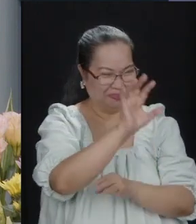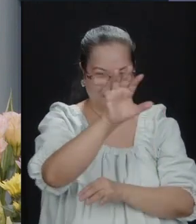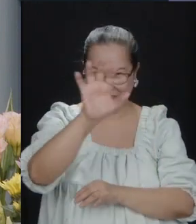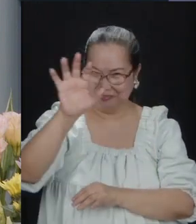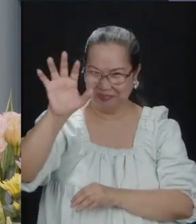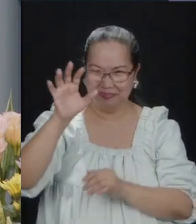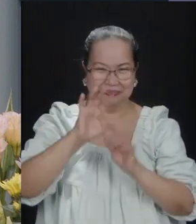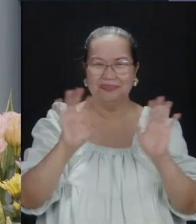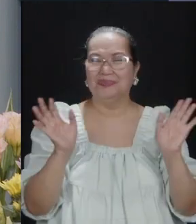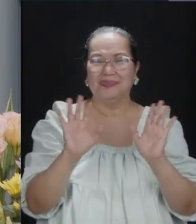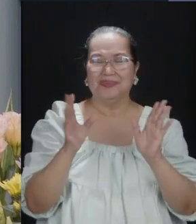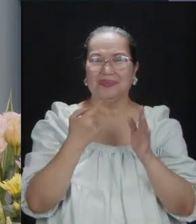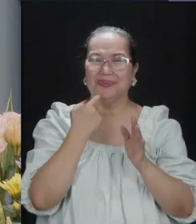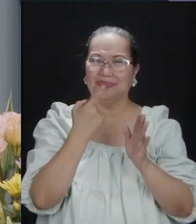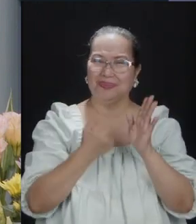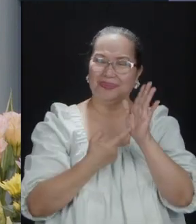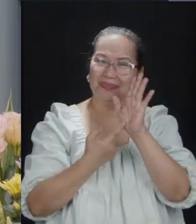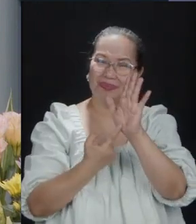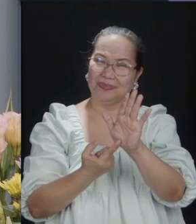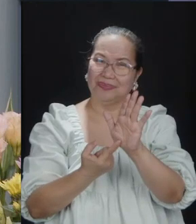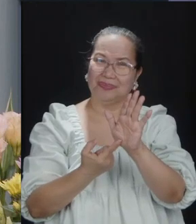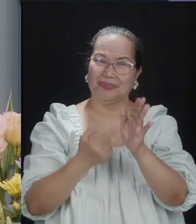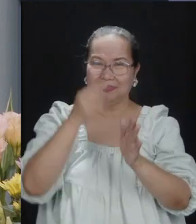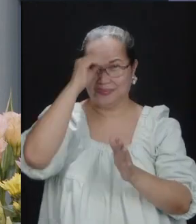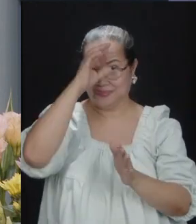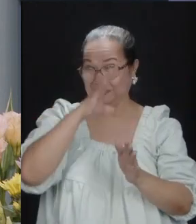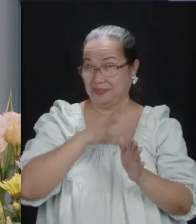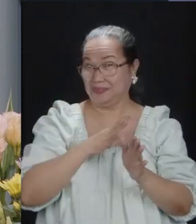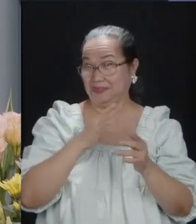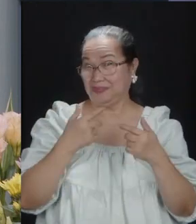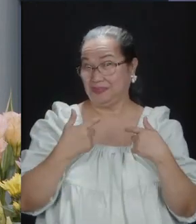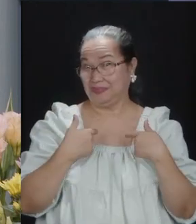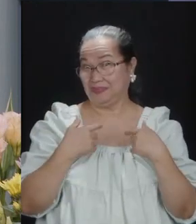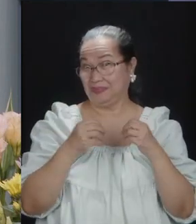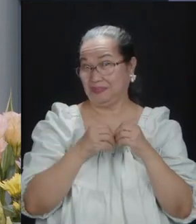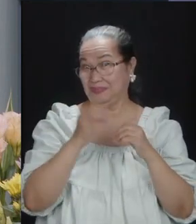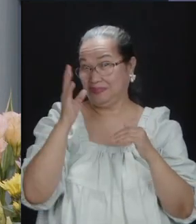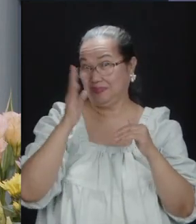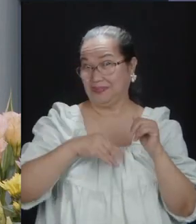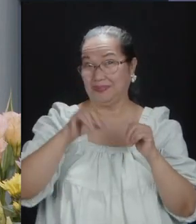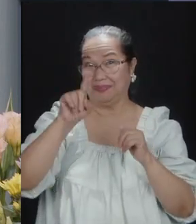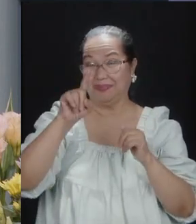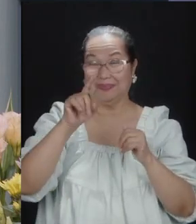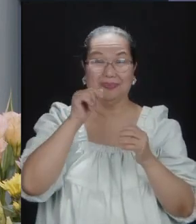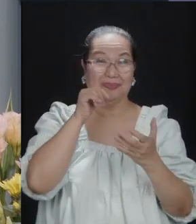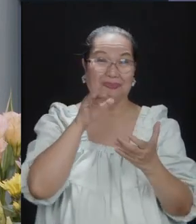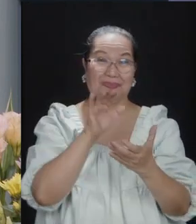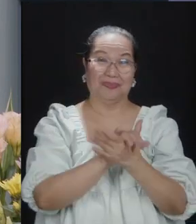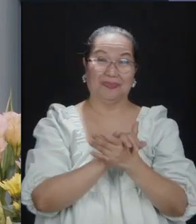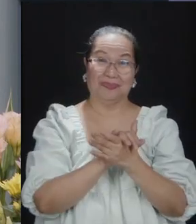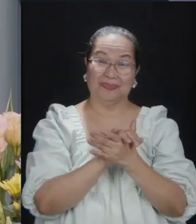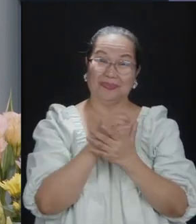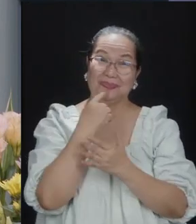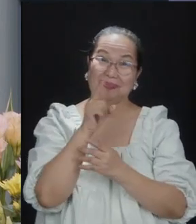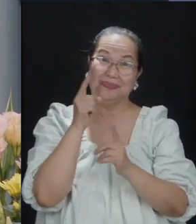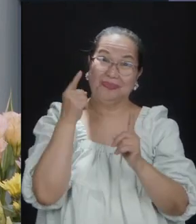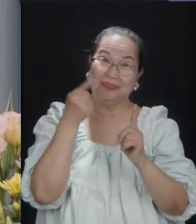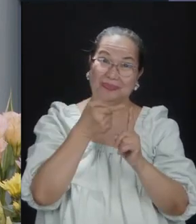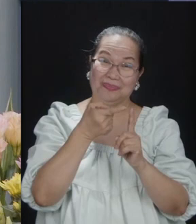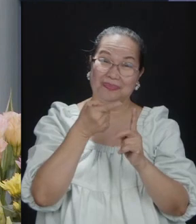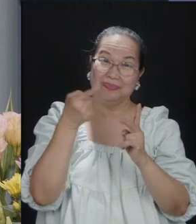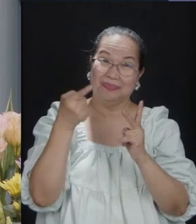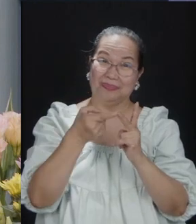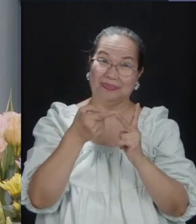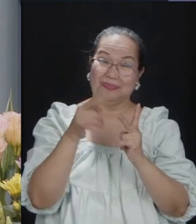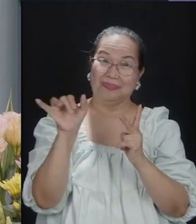just stating facts, but there are some men who justify having more than one wife by conveniently pointing to